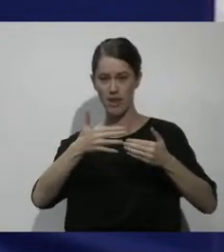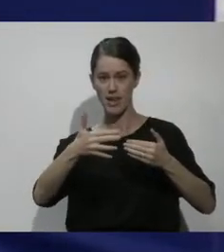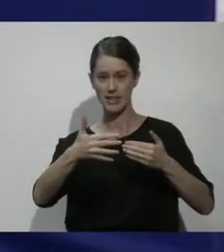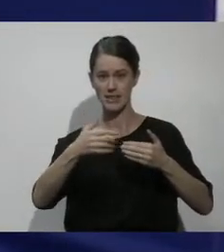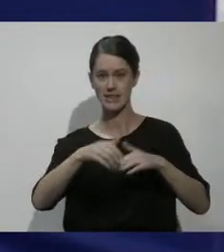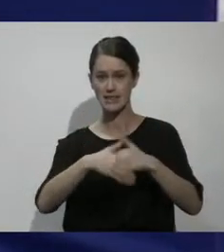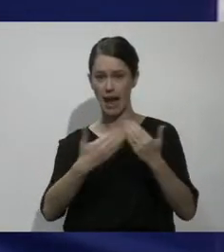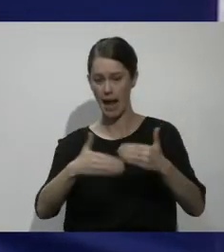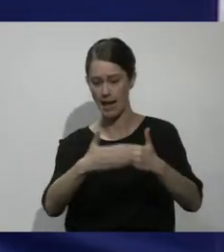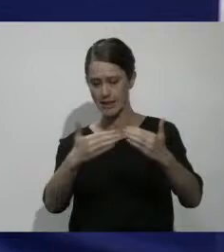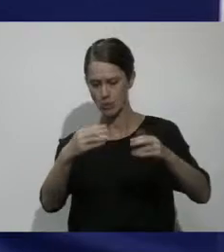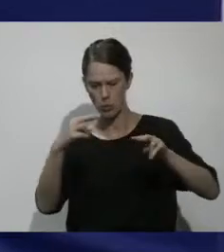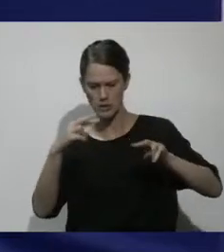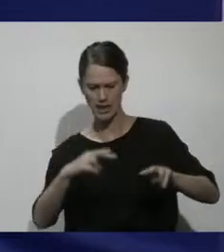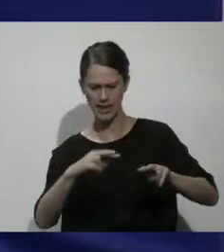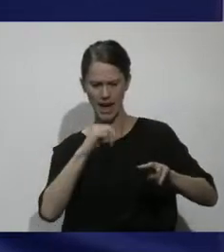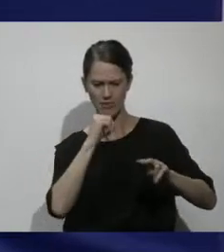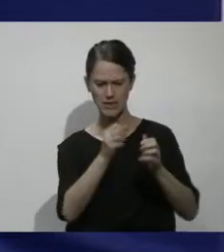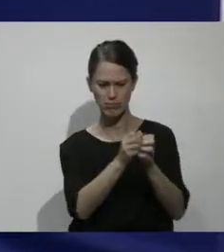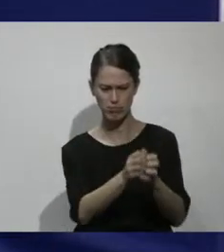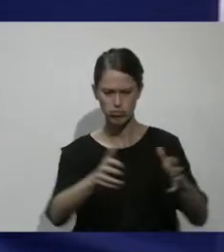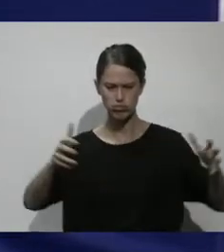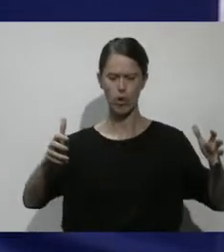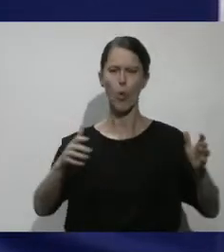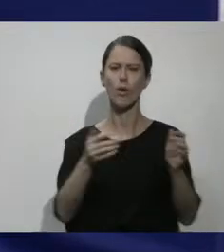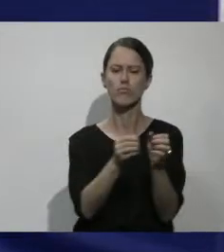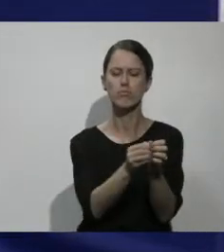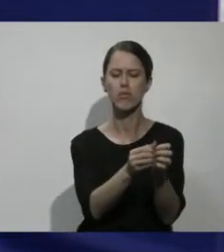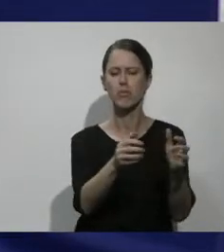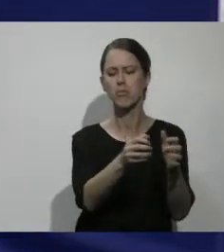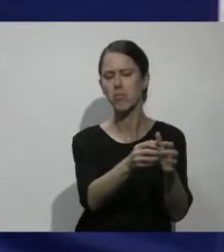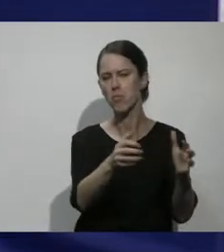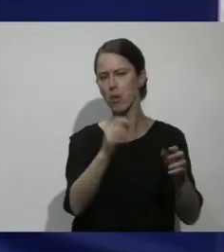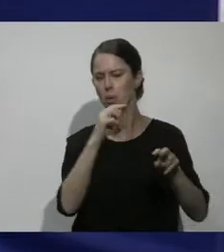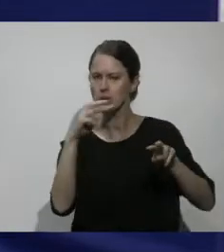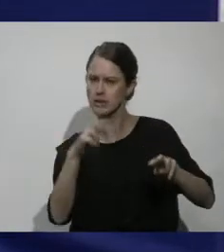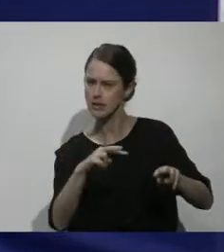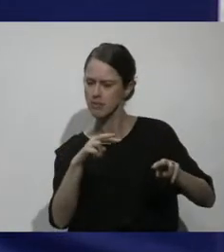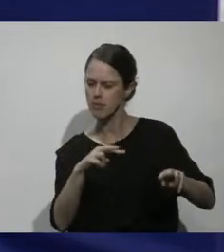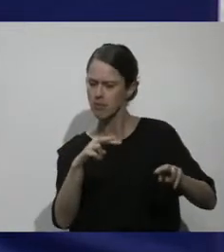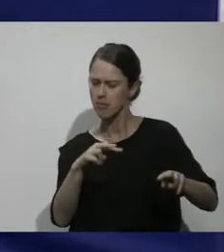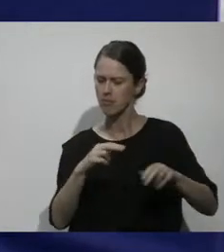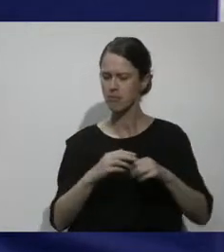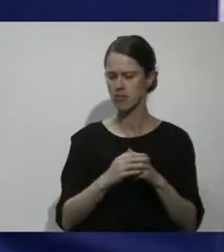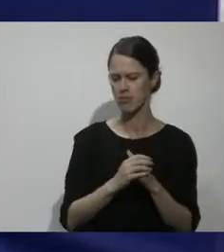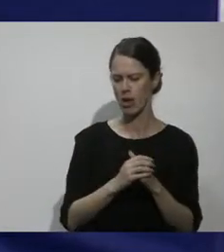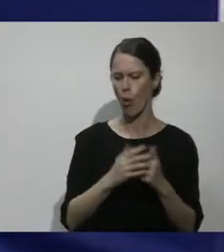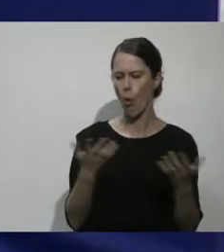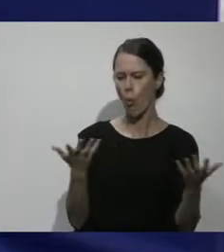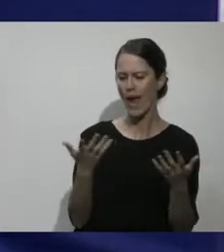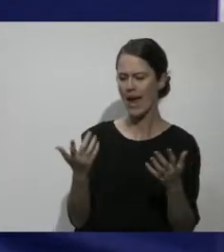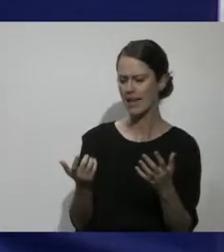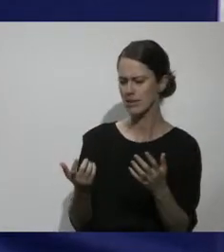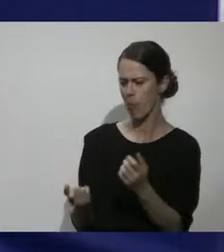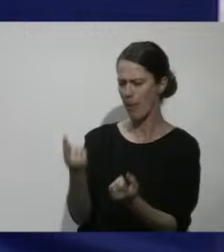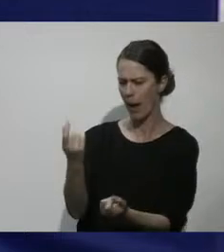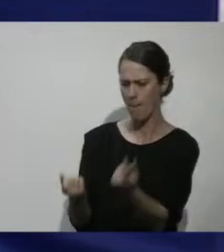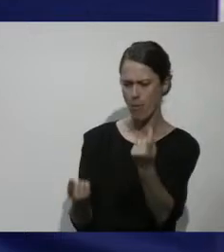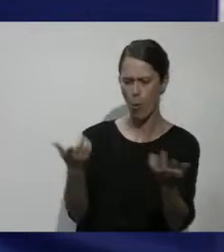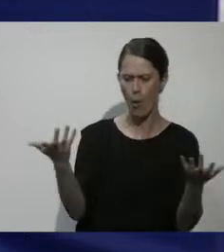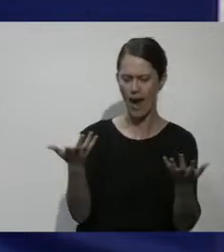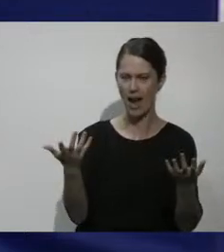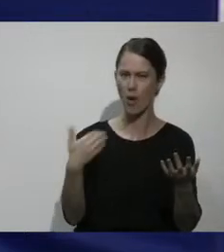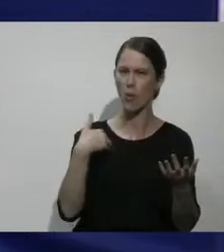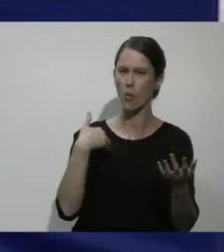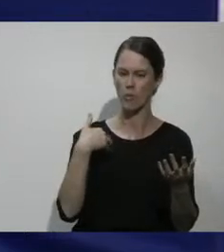the next 7 to 12 days, and the sort of settings they are occurring in. So partly it's about